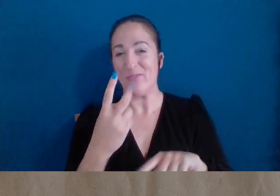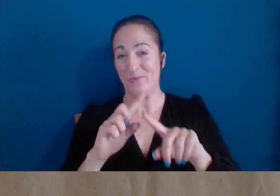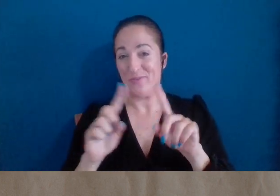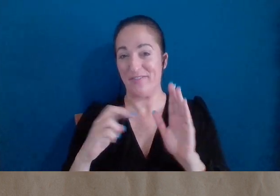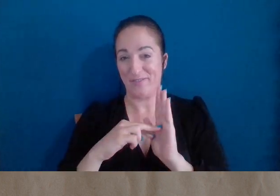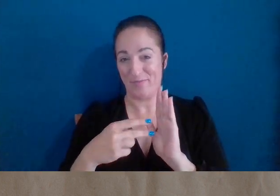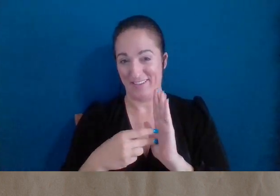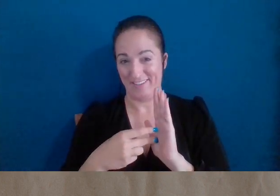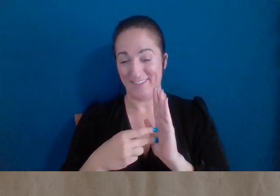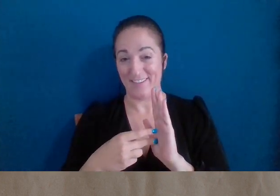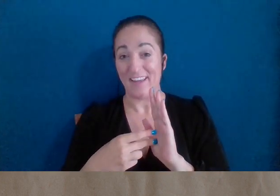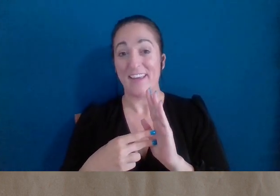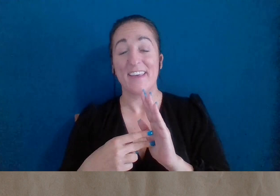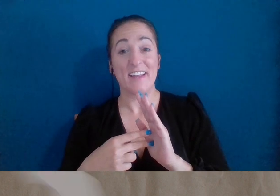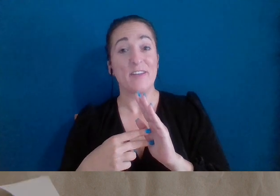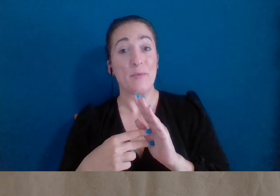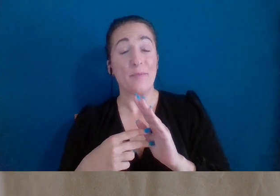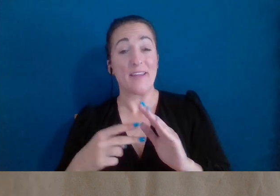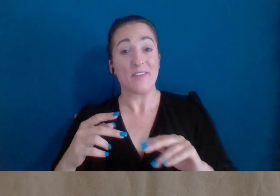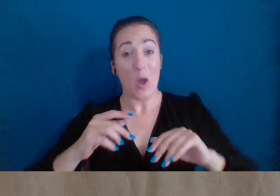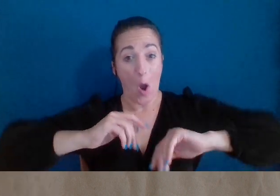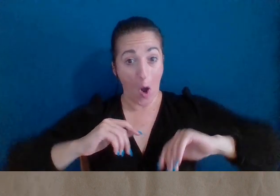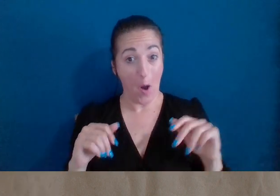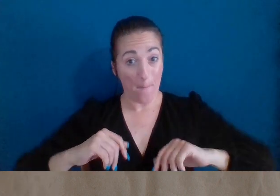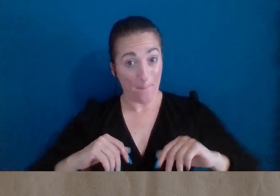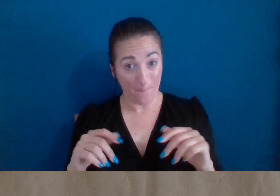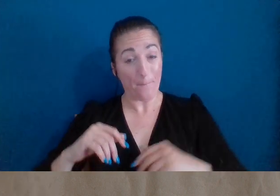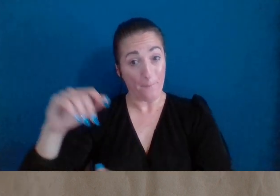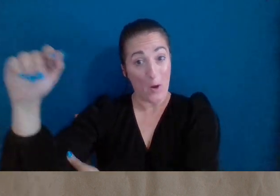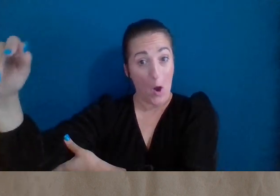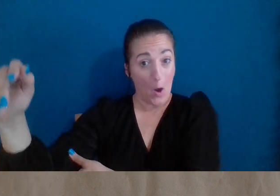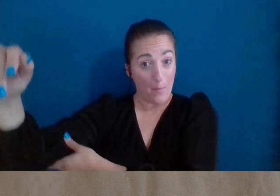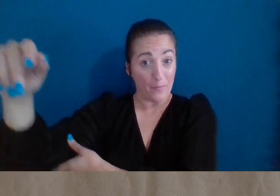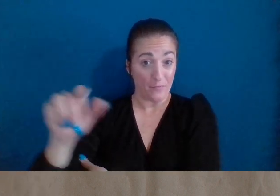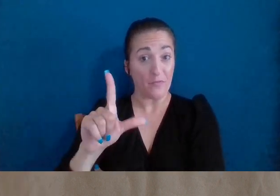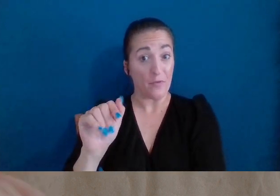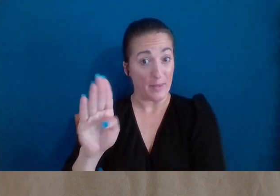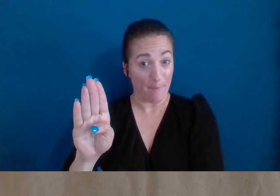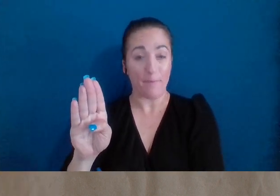So that's kind of funny.